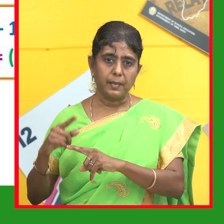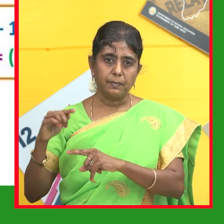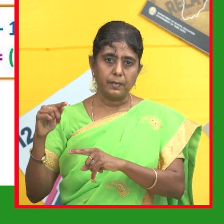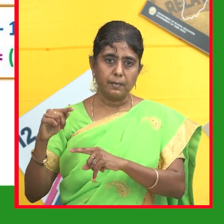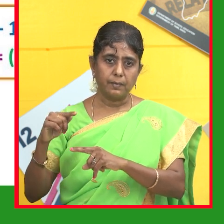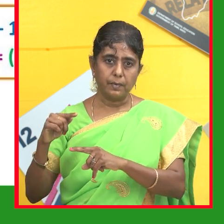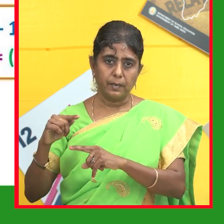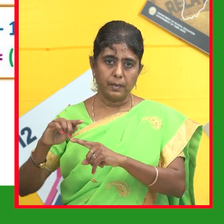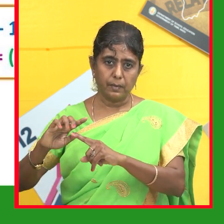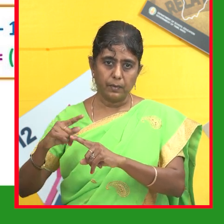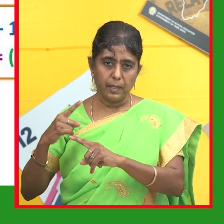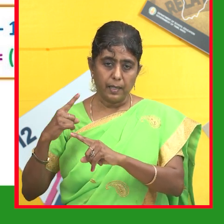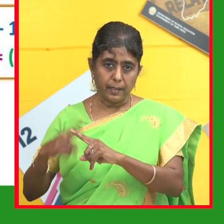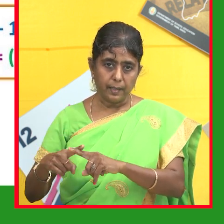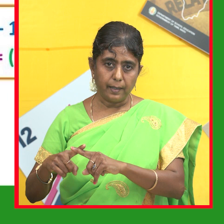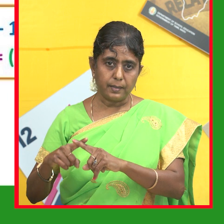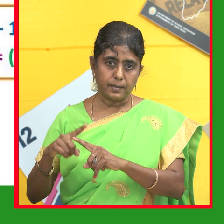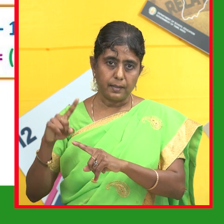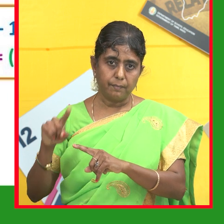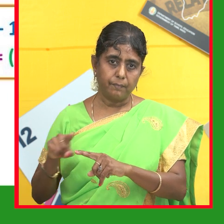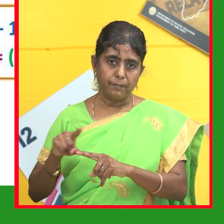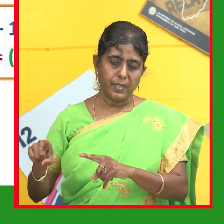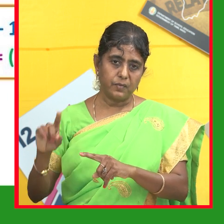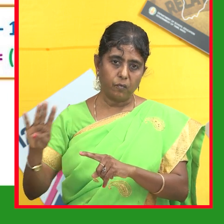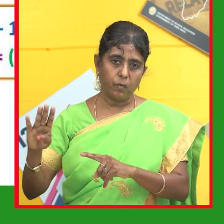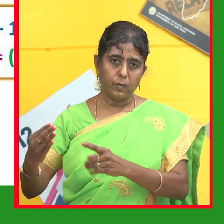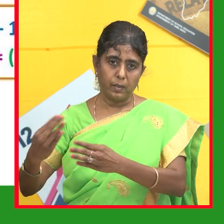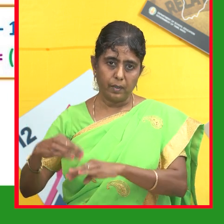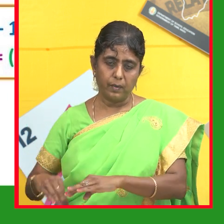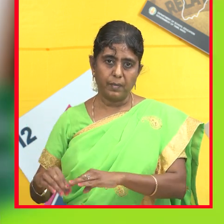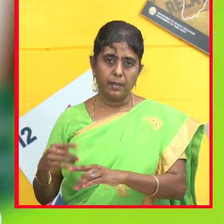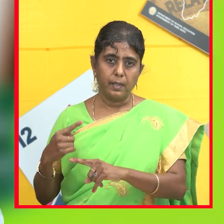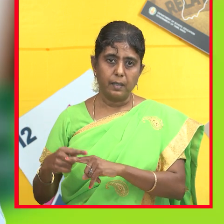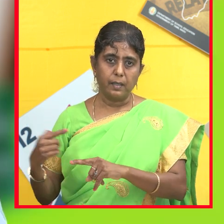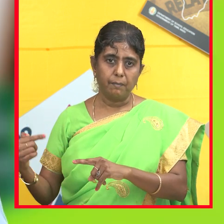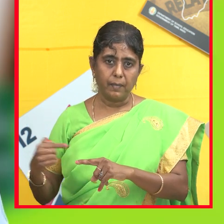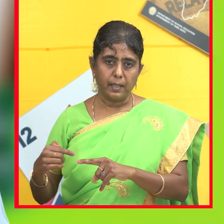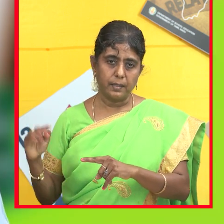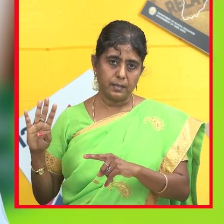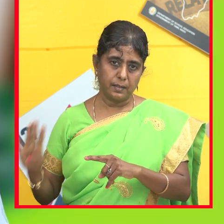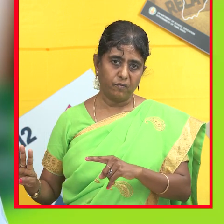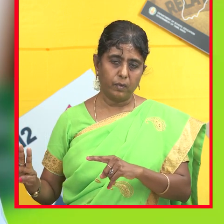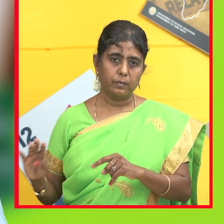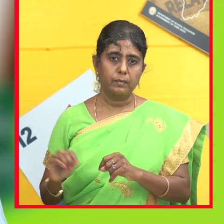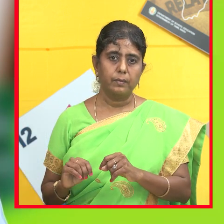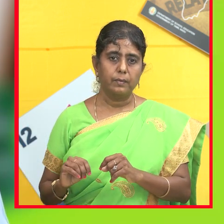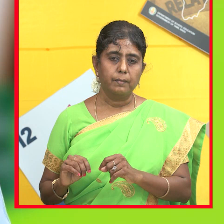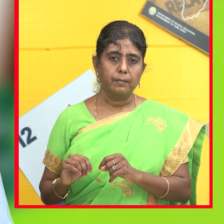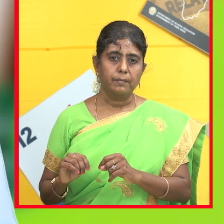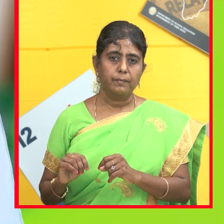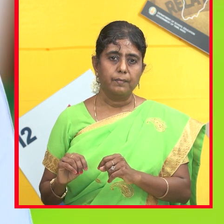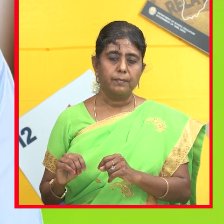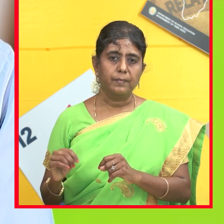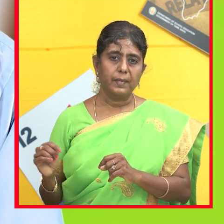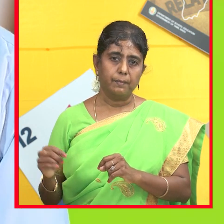that x minus 4 x plus 4 we have to write in the reciprocal form. So x plus 4 in the numerator,